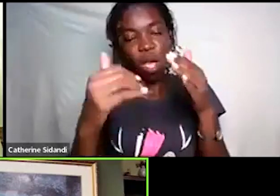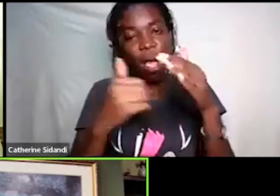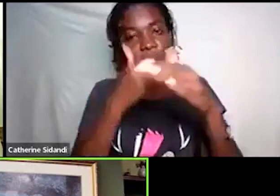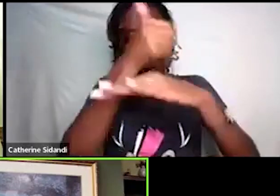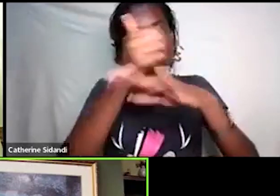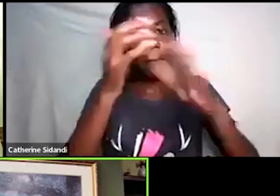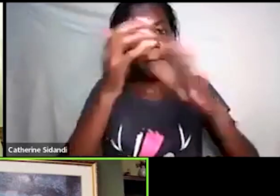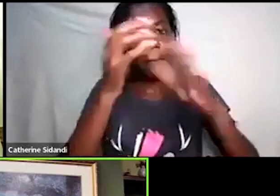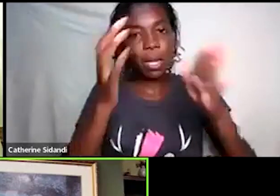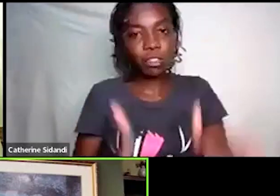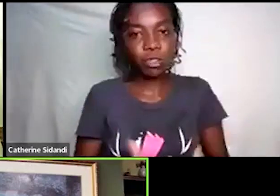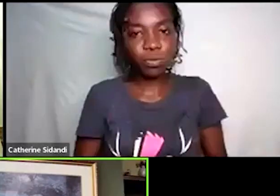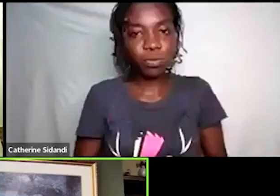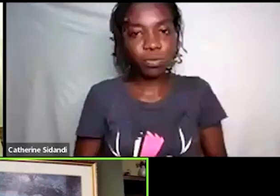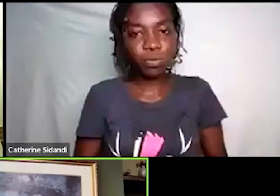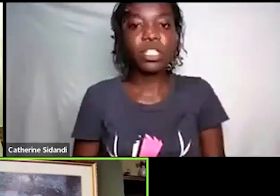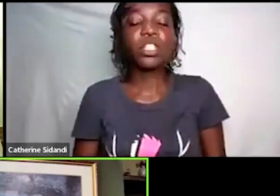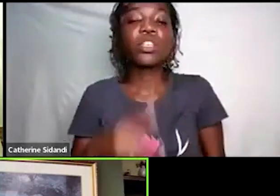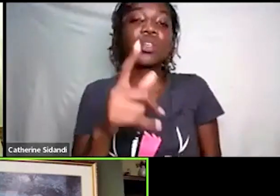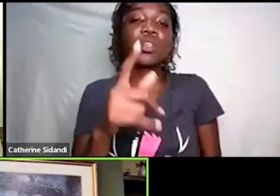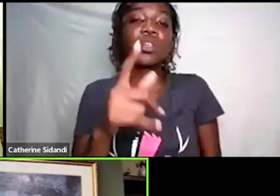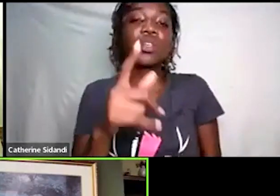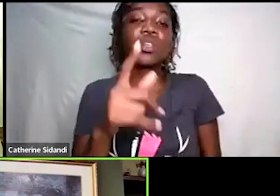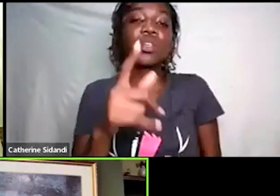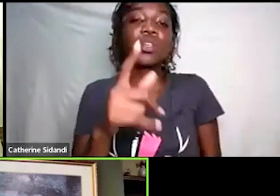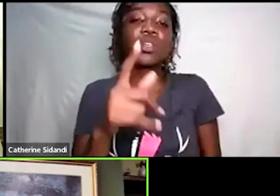Find your safety net before you jump in the lake.